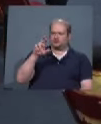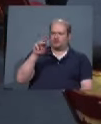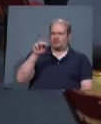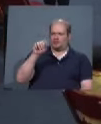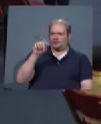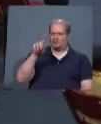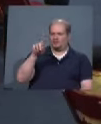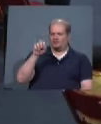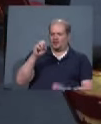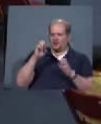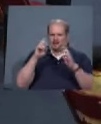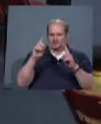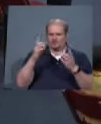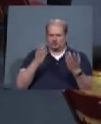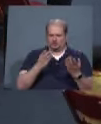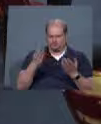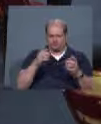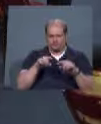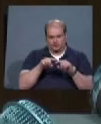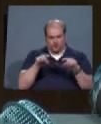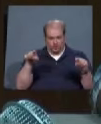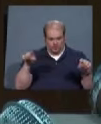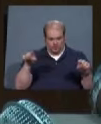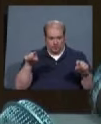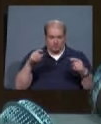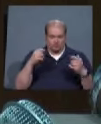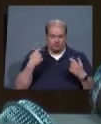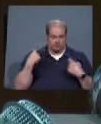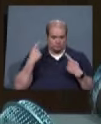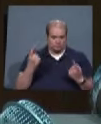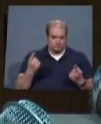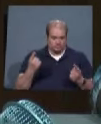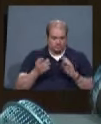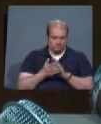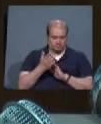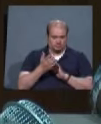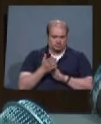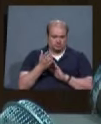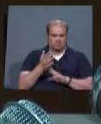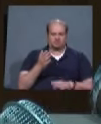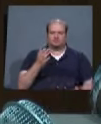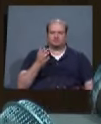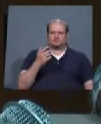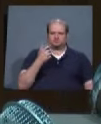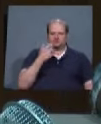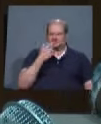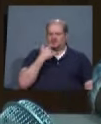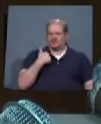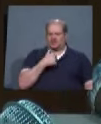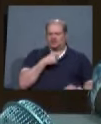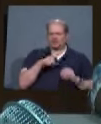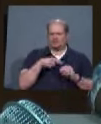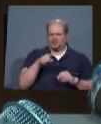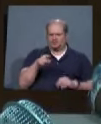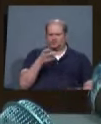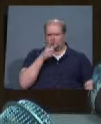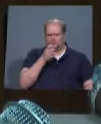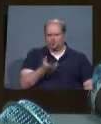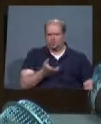ma'am. Okay. And you all have been in existence how long? Tell us a little bit about you. Oh, sure.